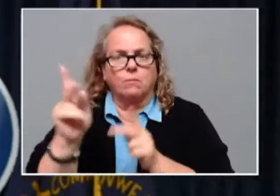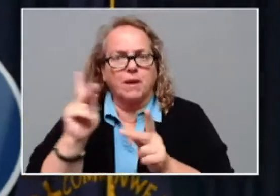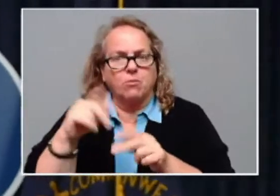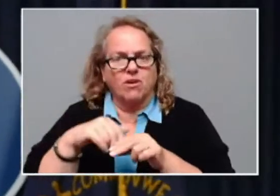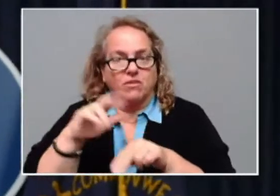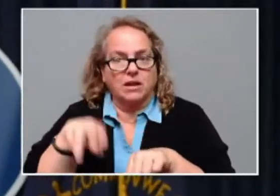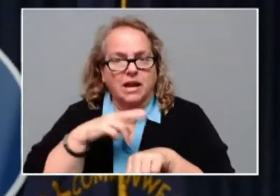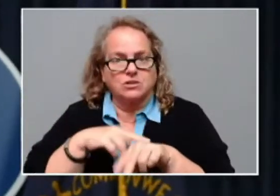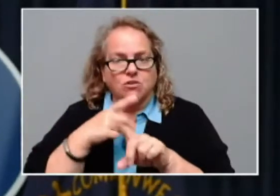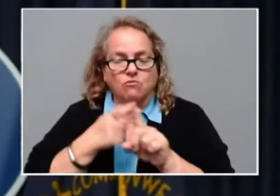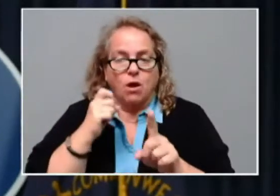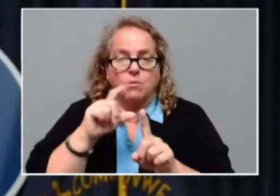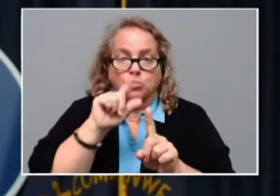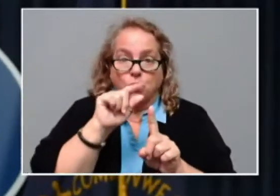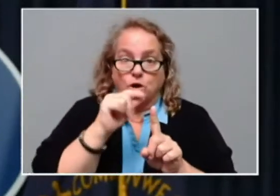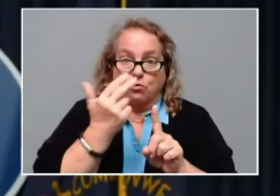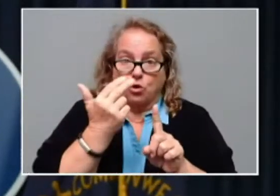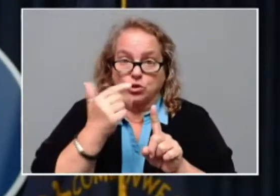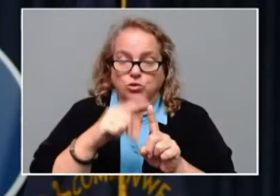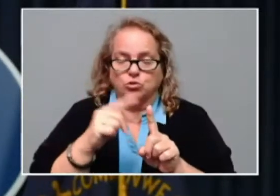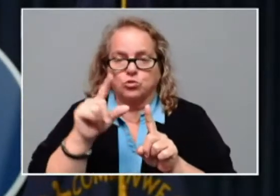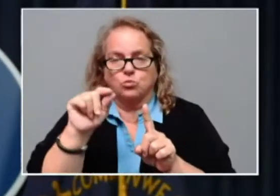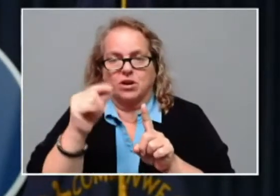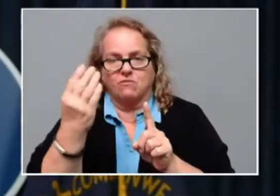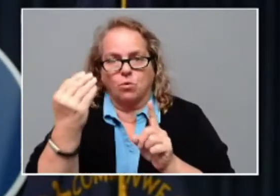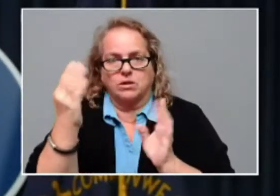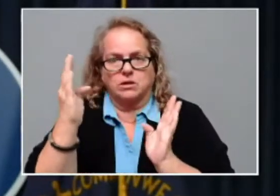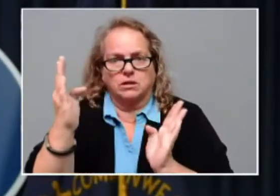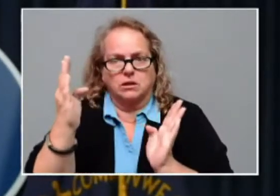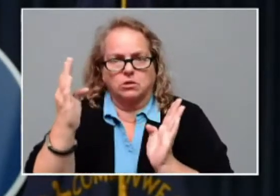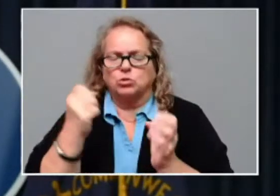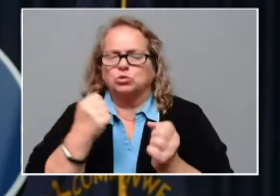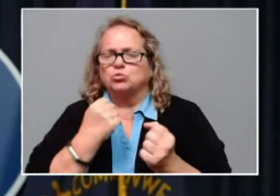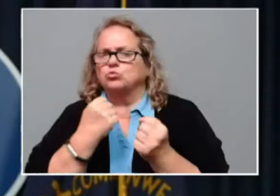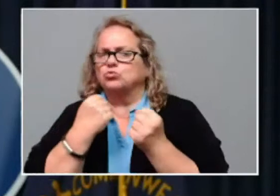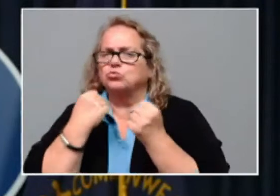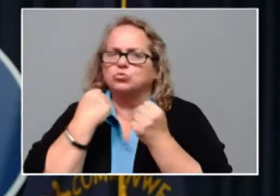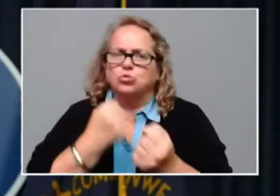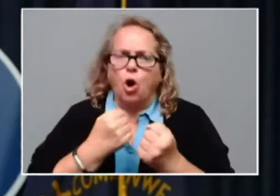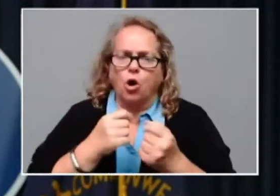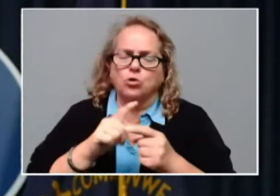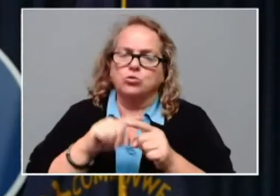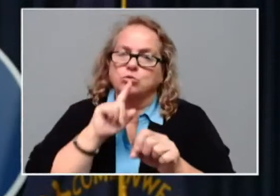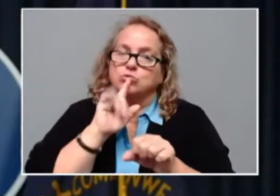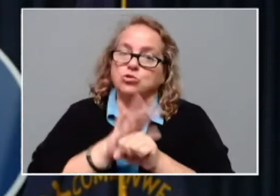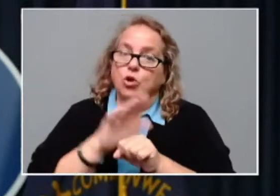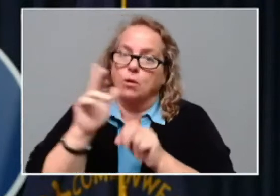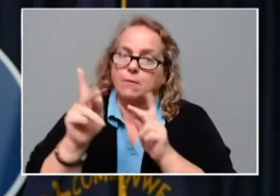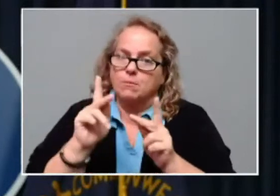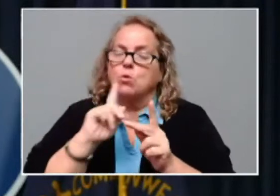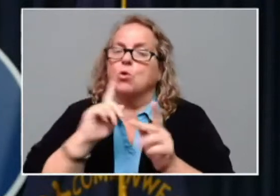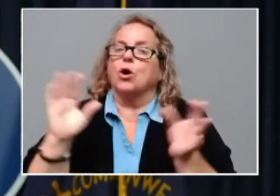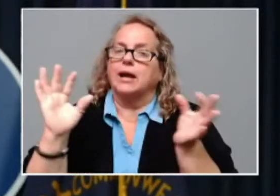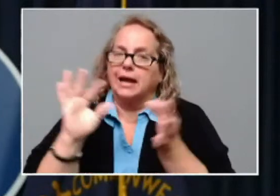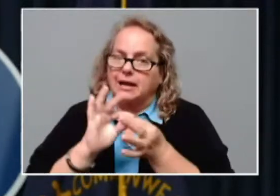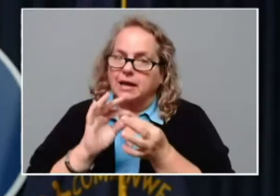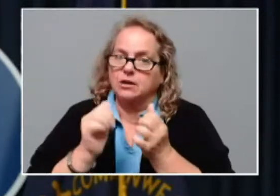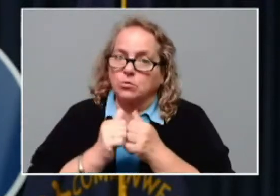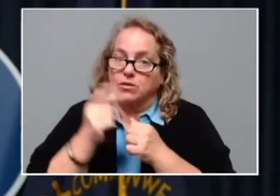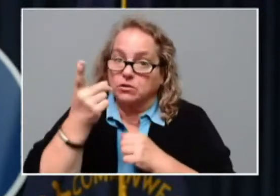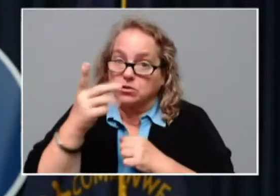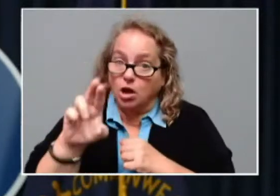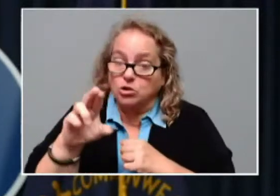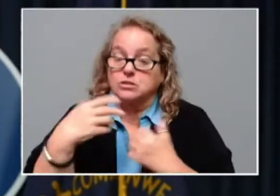2014. In other words, it was a pivotal step to ensure that people were connected with doctors and the healthcare system,